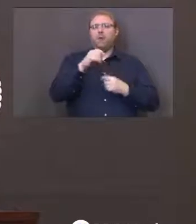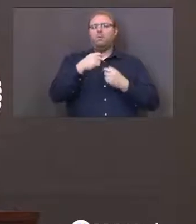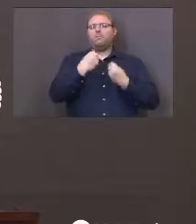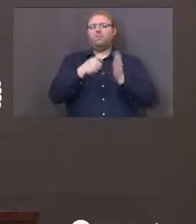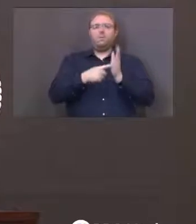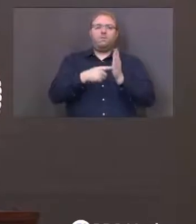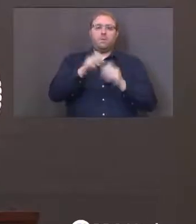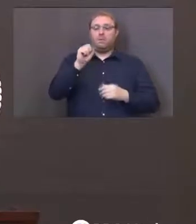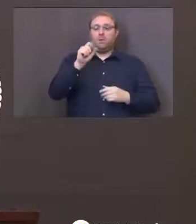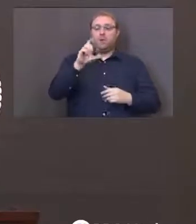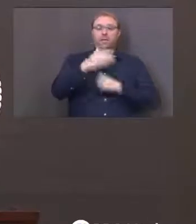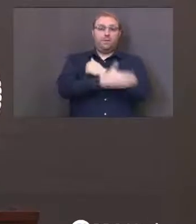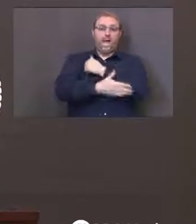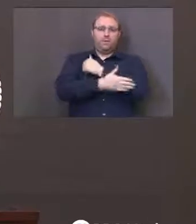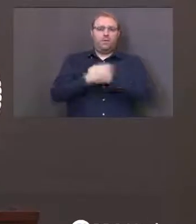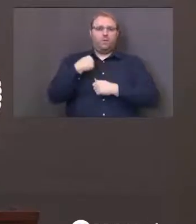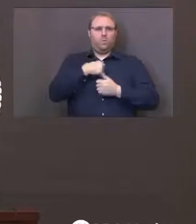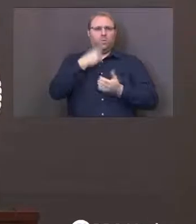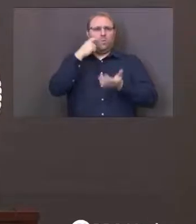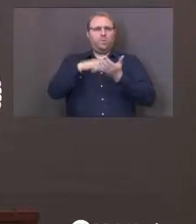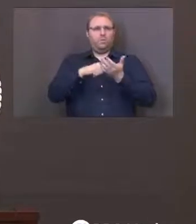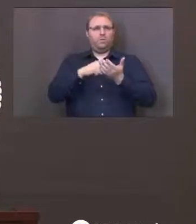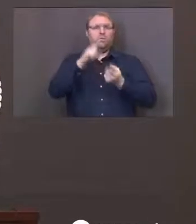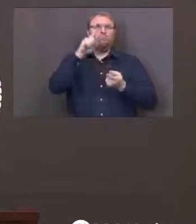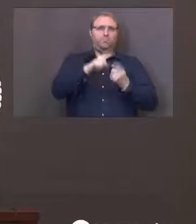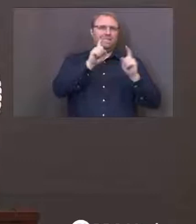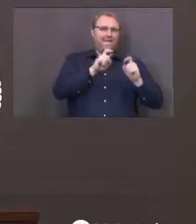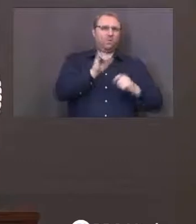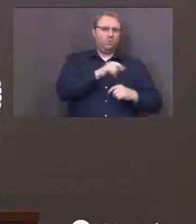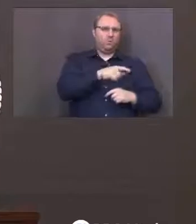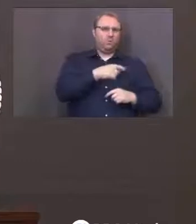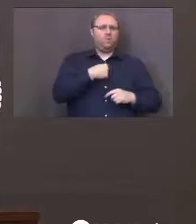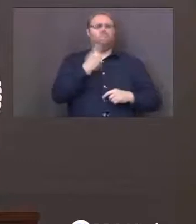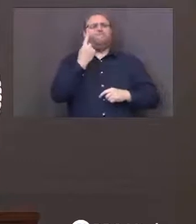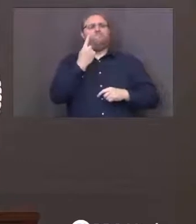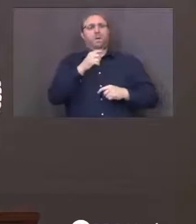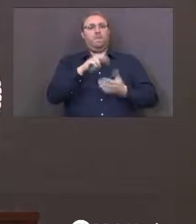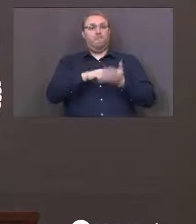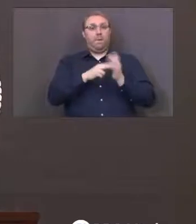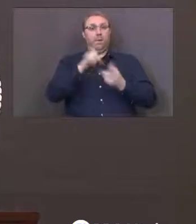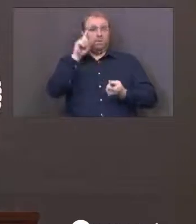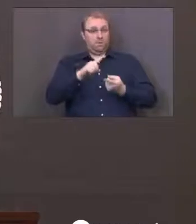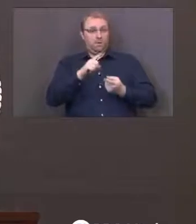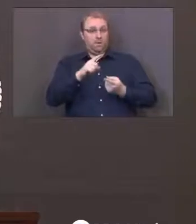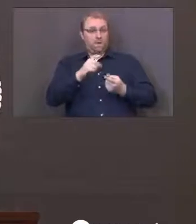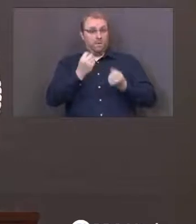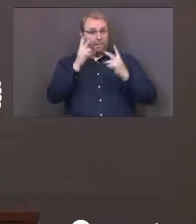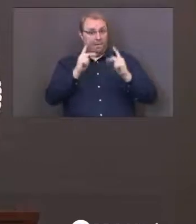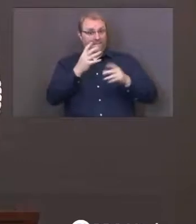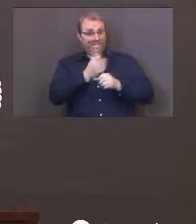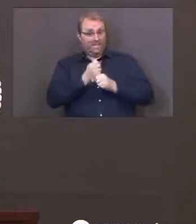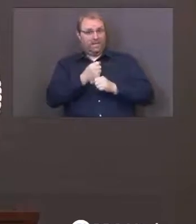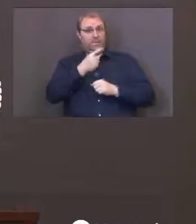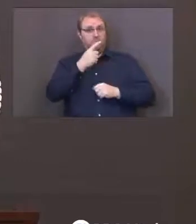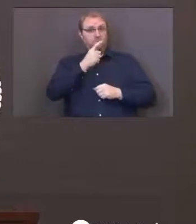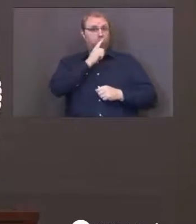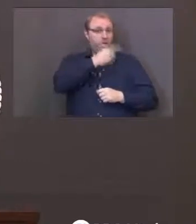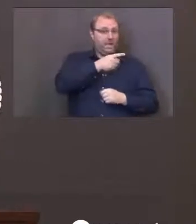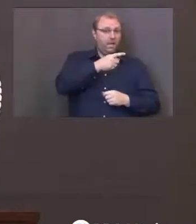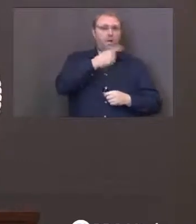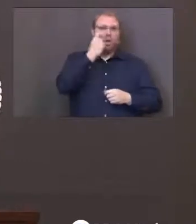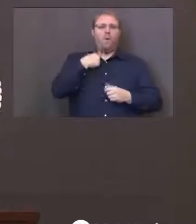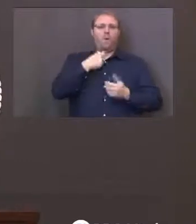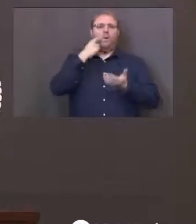Lake County, but we also saw a drop in testing, we were confident that the drop in cases was real because the wastewater also showed